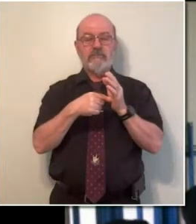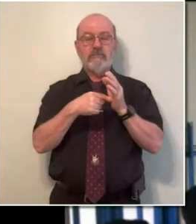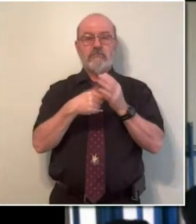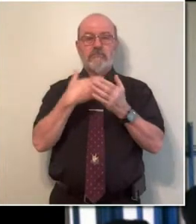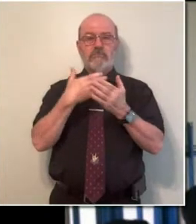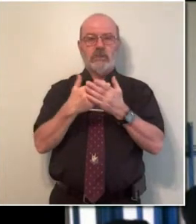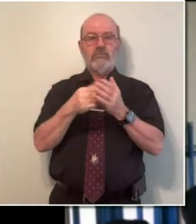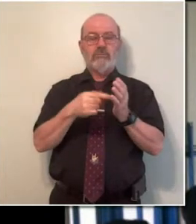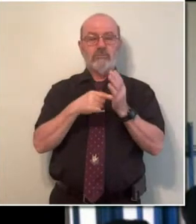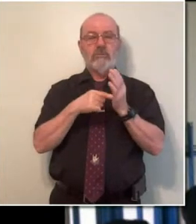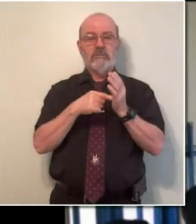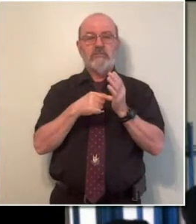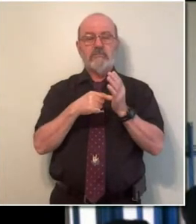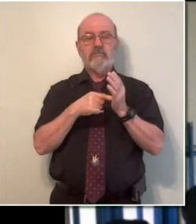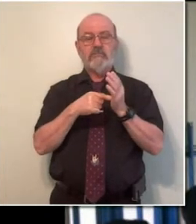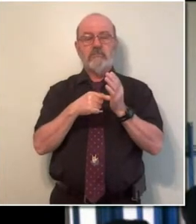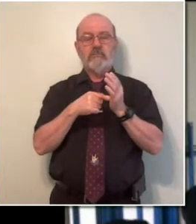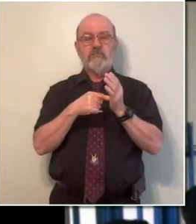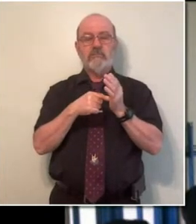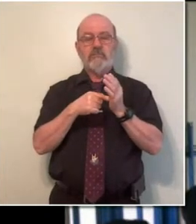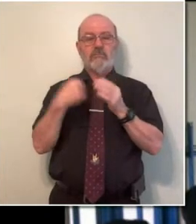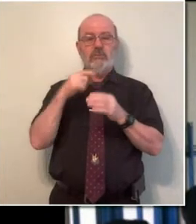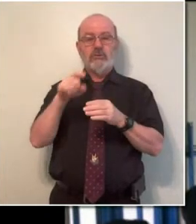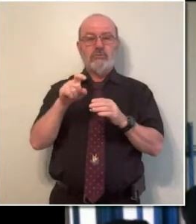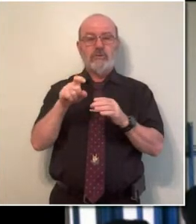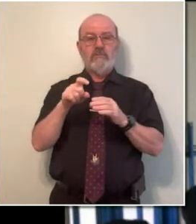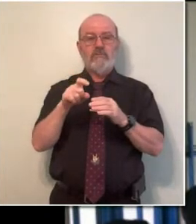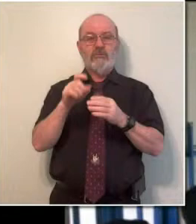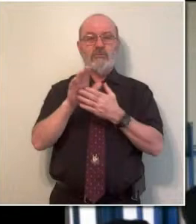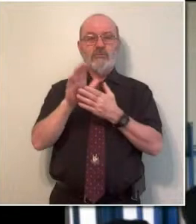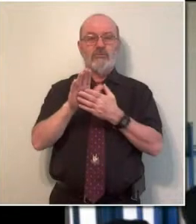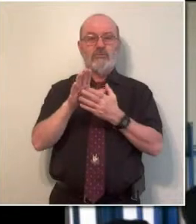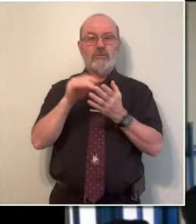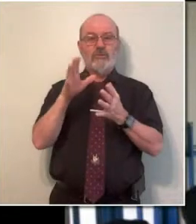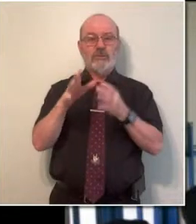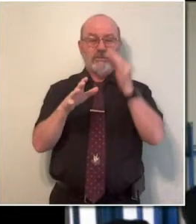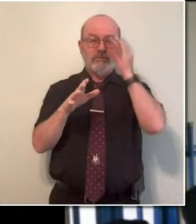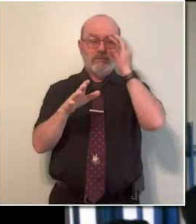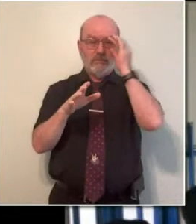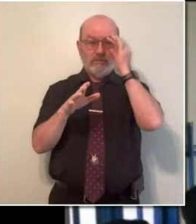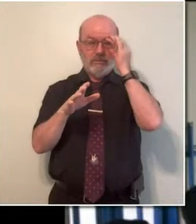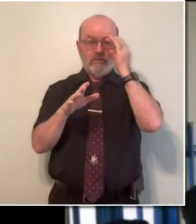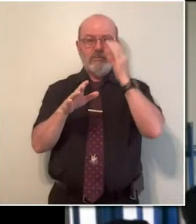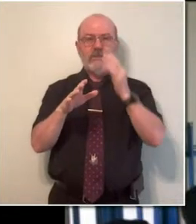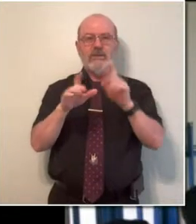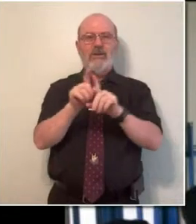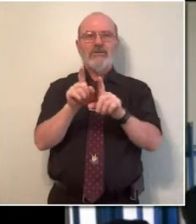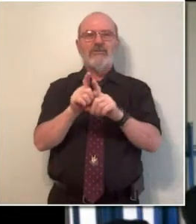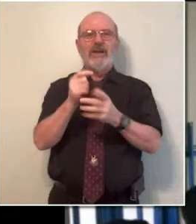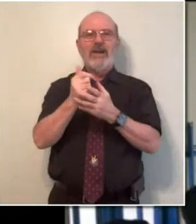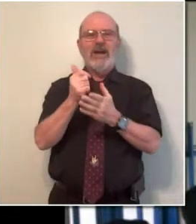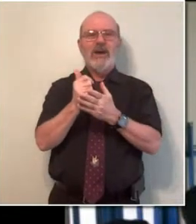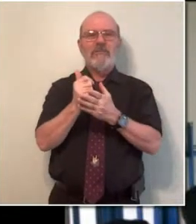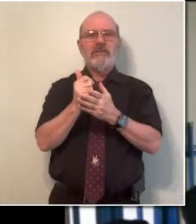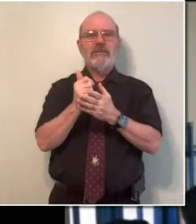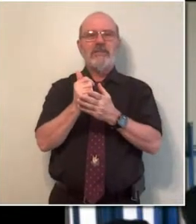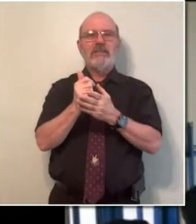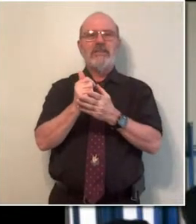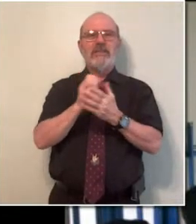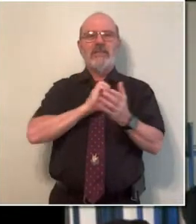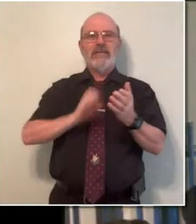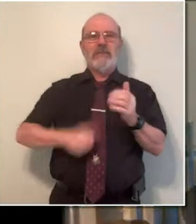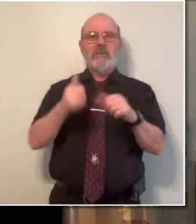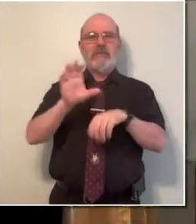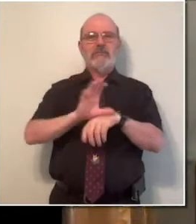requirement. Maybe we should do that for our academy students. We are also helping at Emmanuel Baptist Church as they look